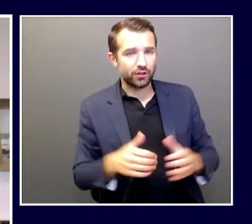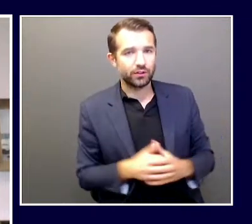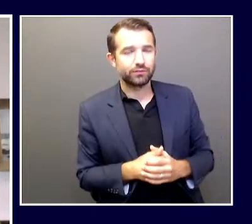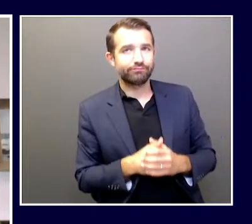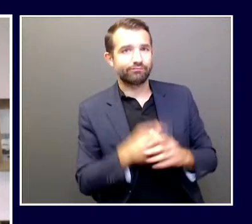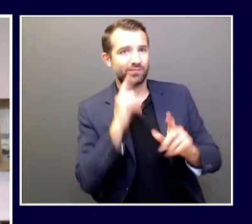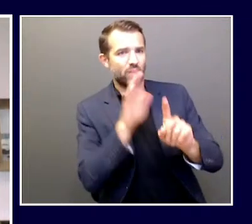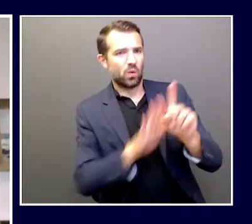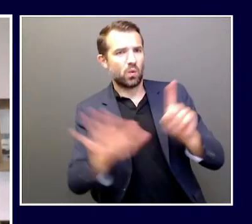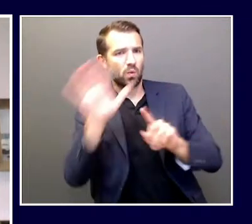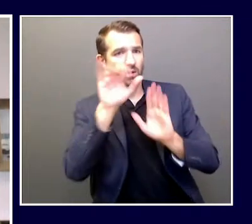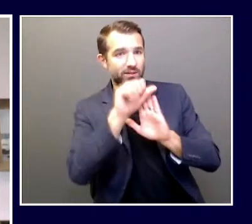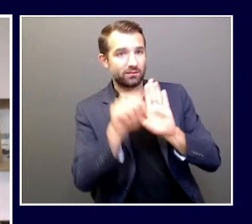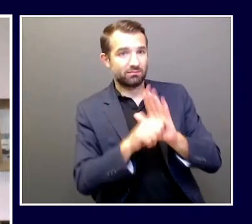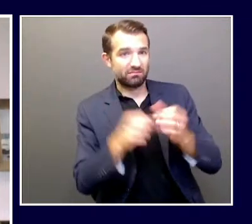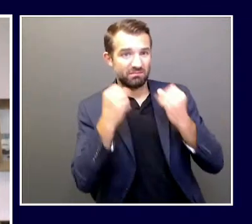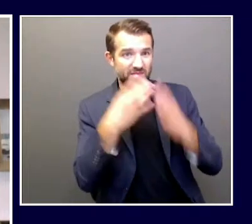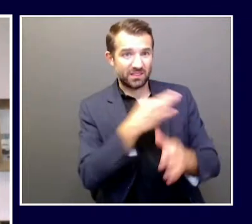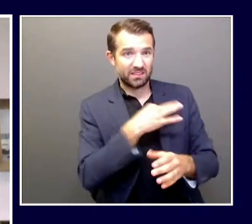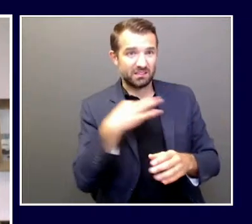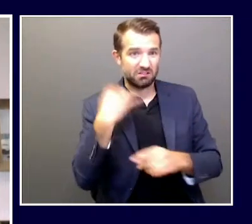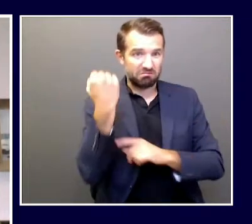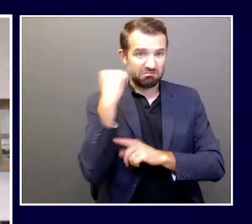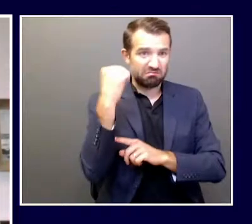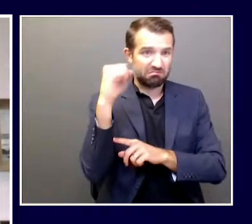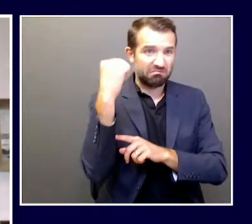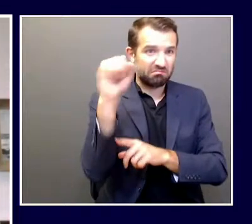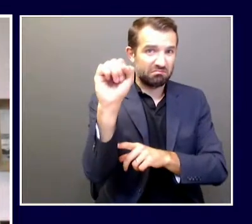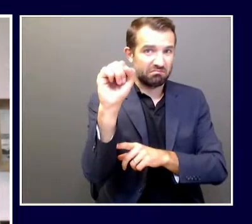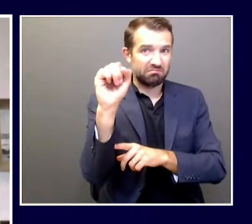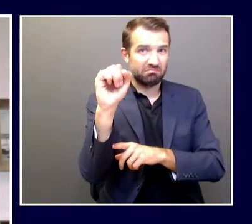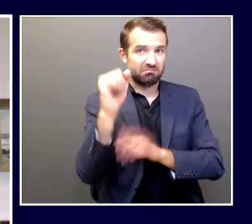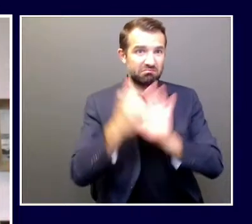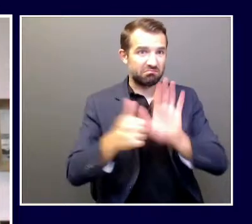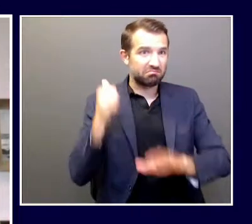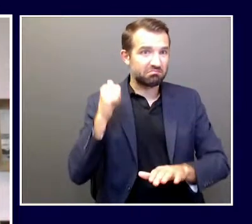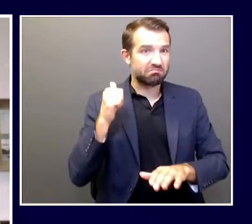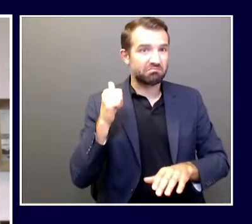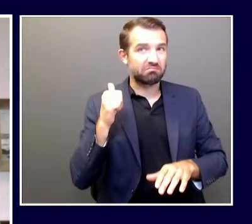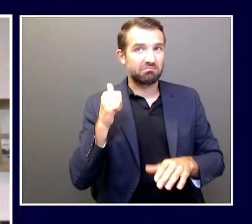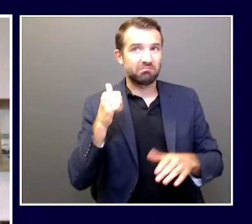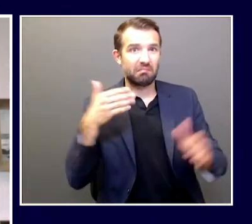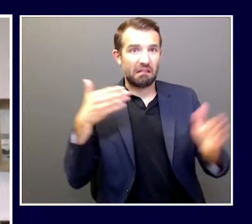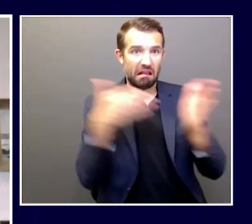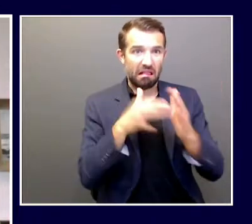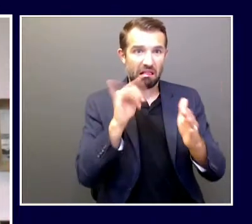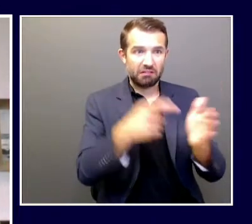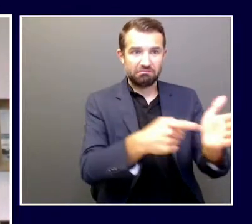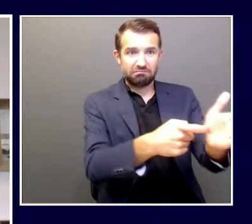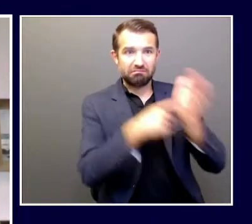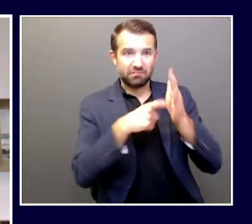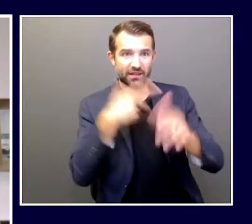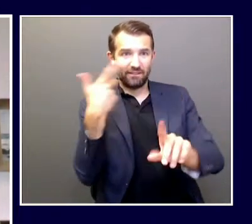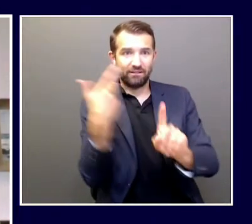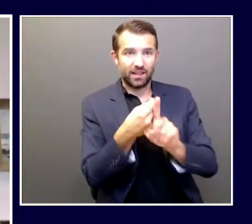protests against the vaccine mandate. We've seen a bunch of people, which they're basically